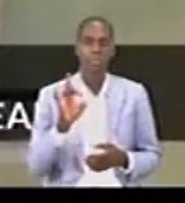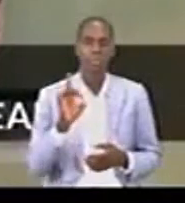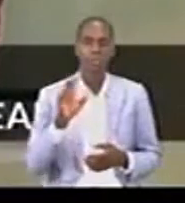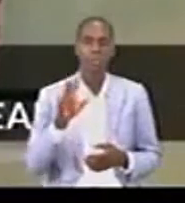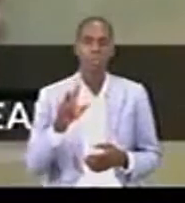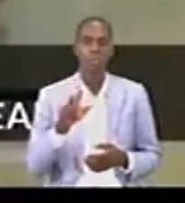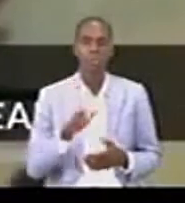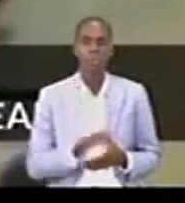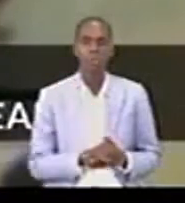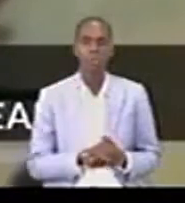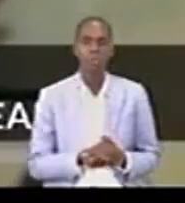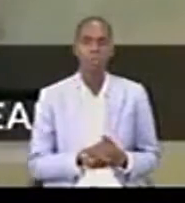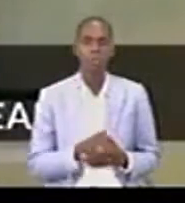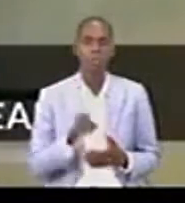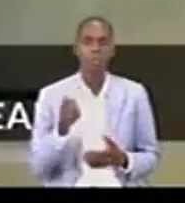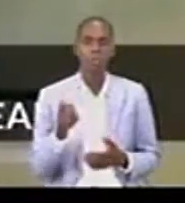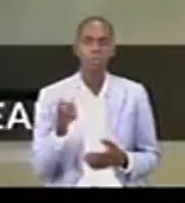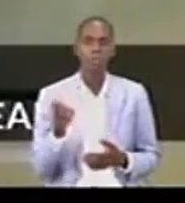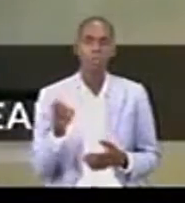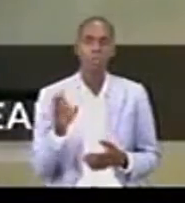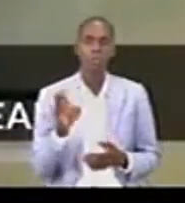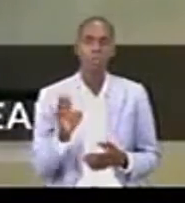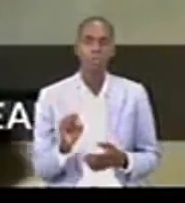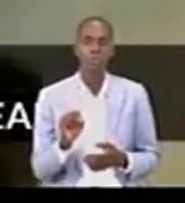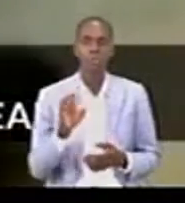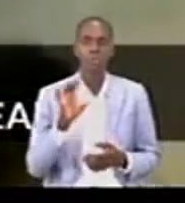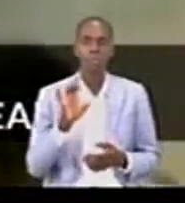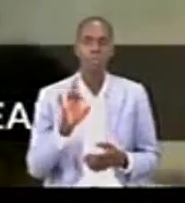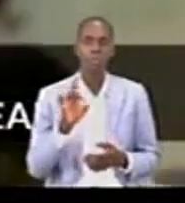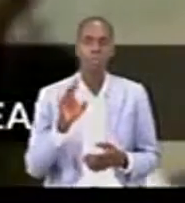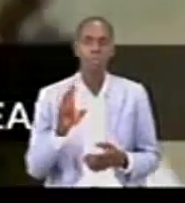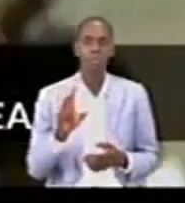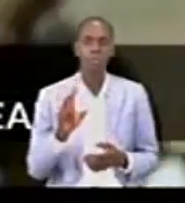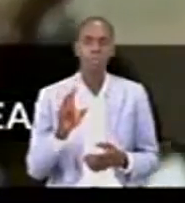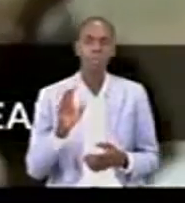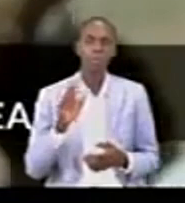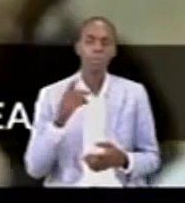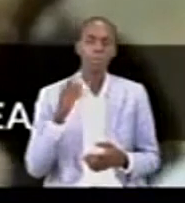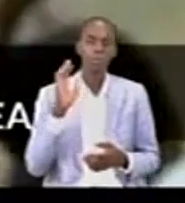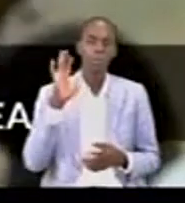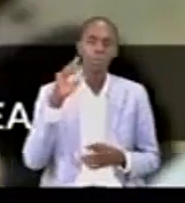GHS 83, the word of it in my heart.